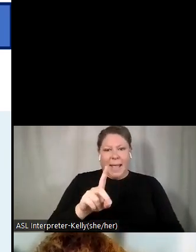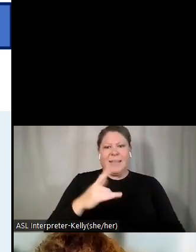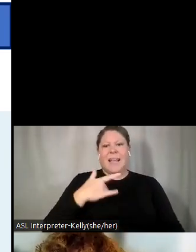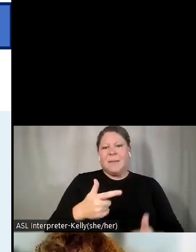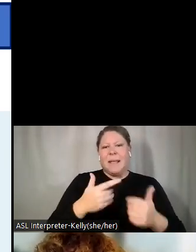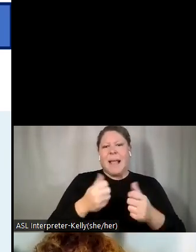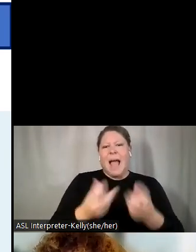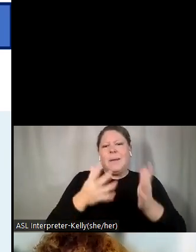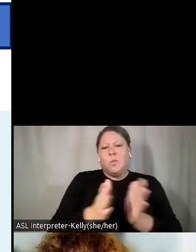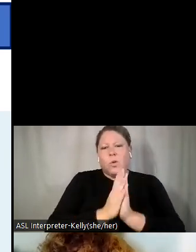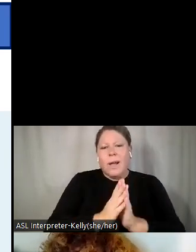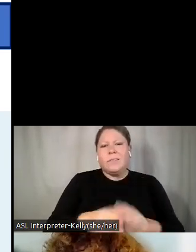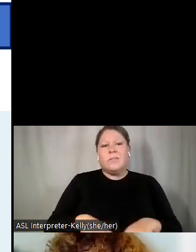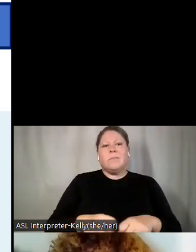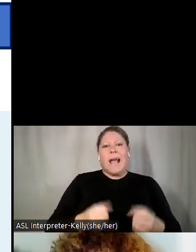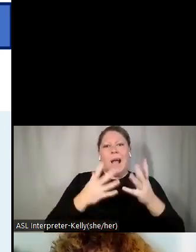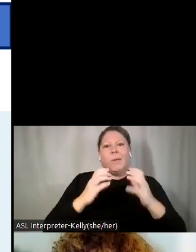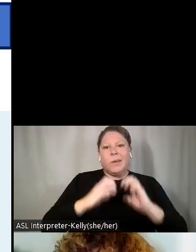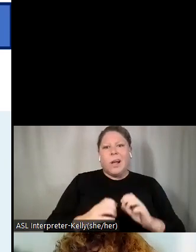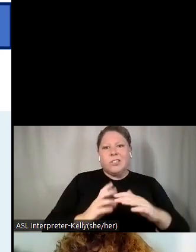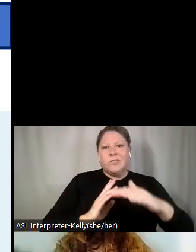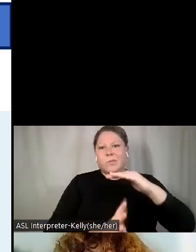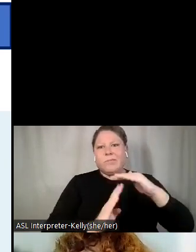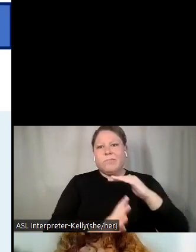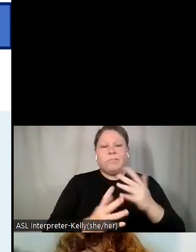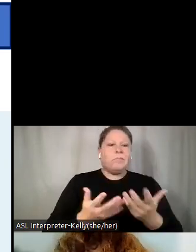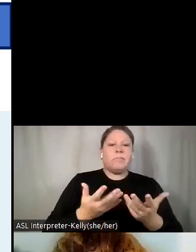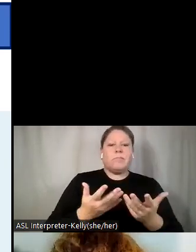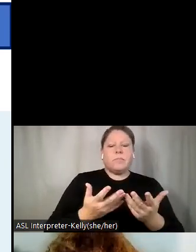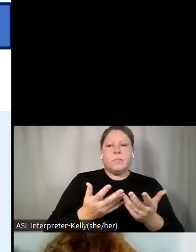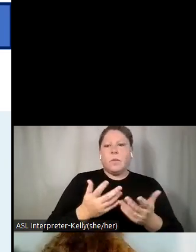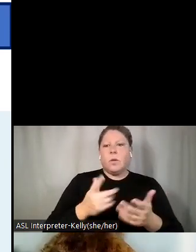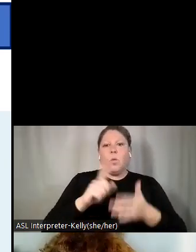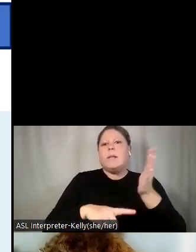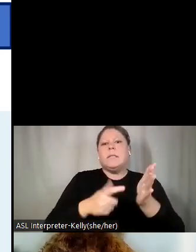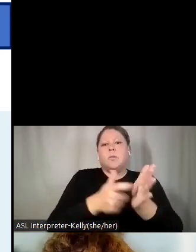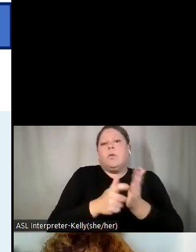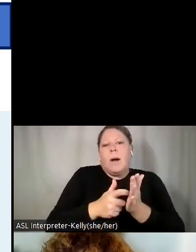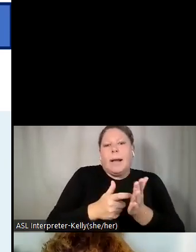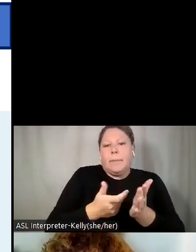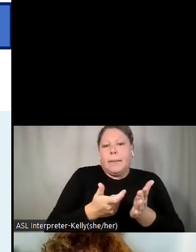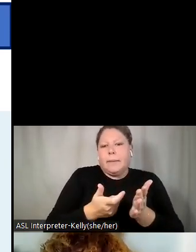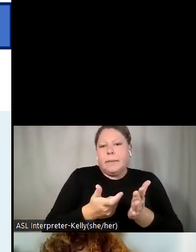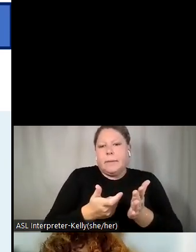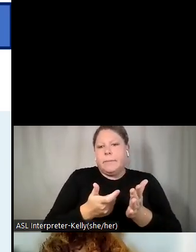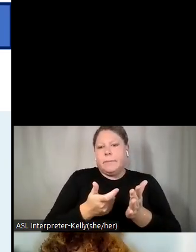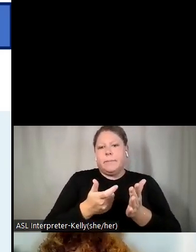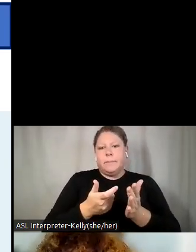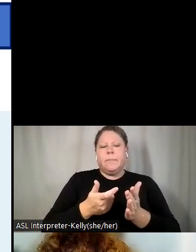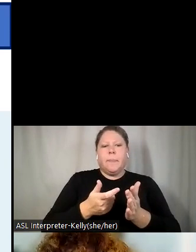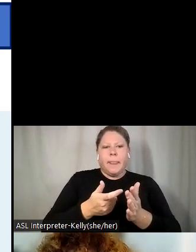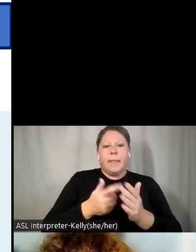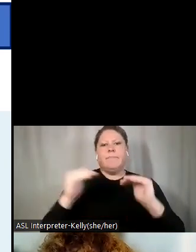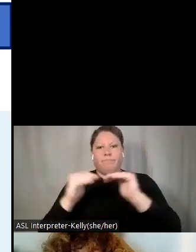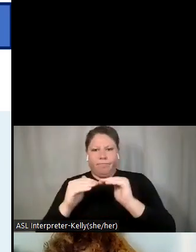you have for something, or how many things do you have to complete? What's the requirement for you to complete? How much time do you have? And then it becomes a